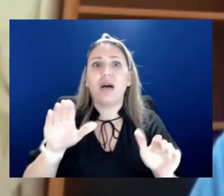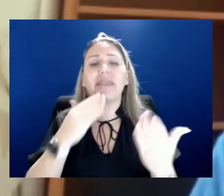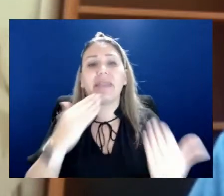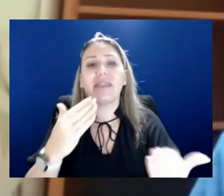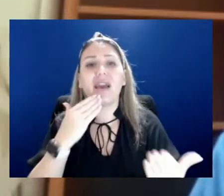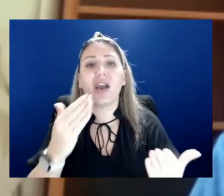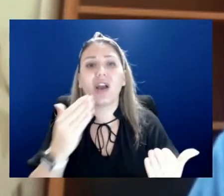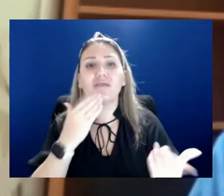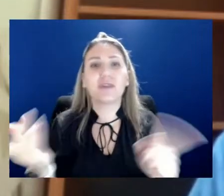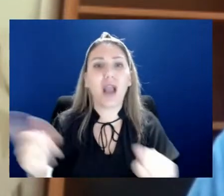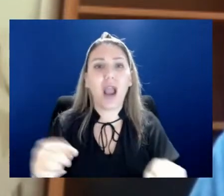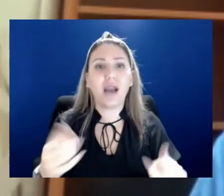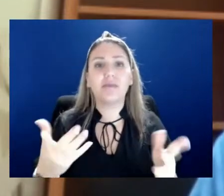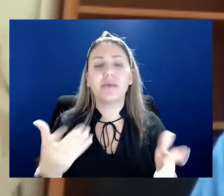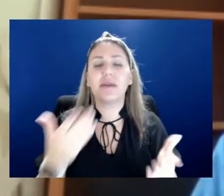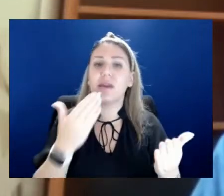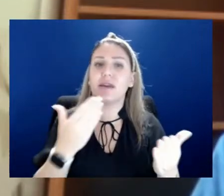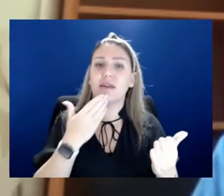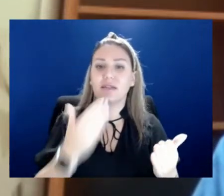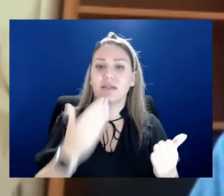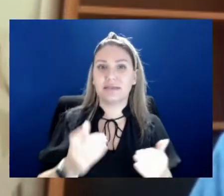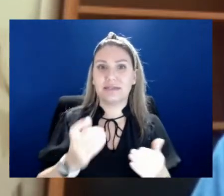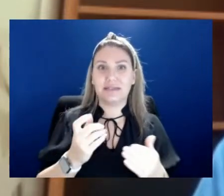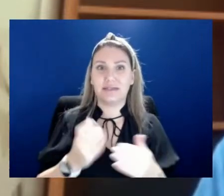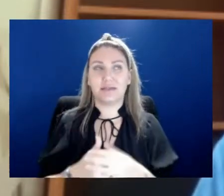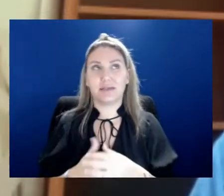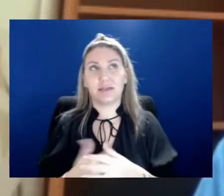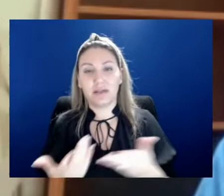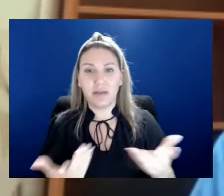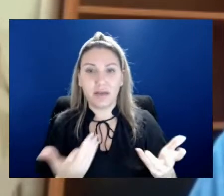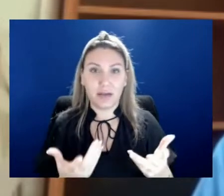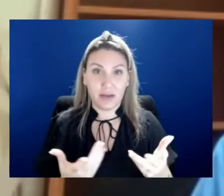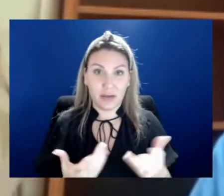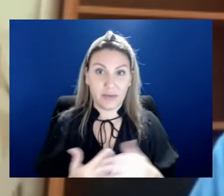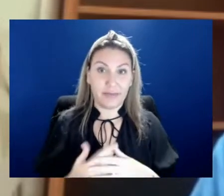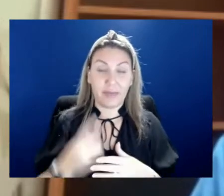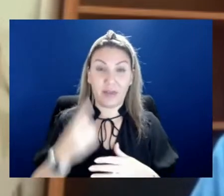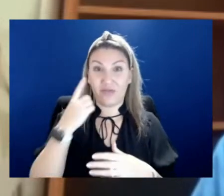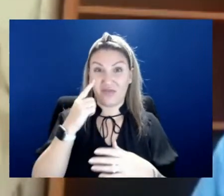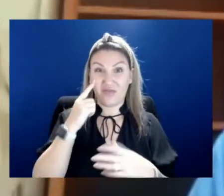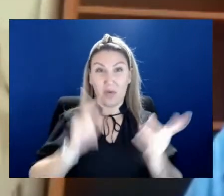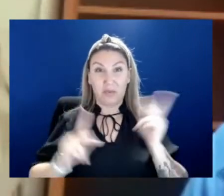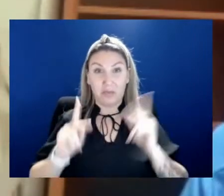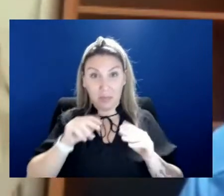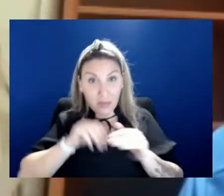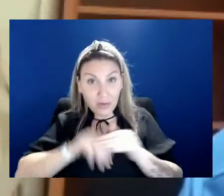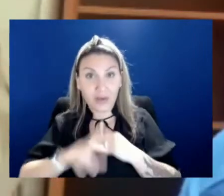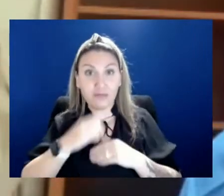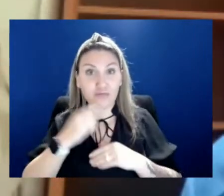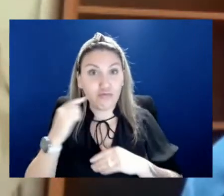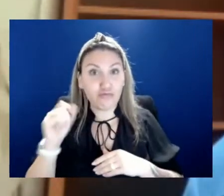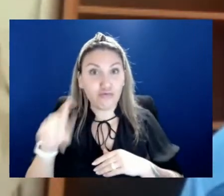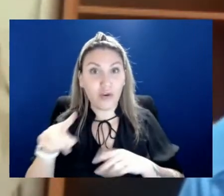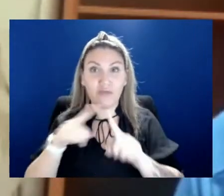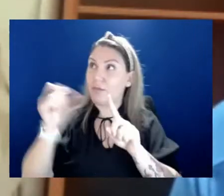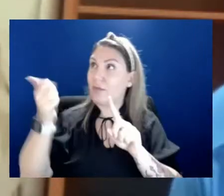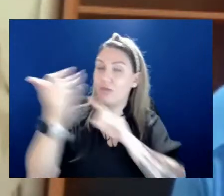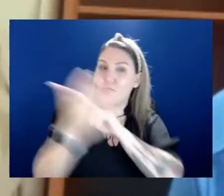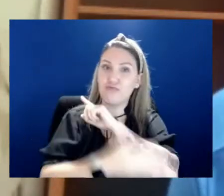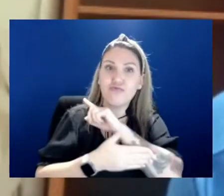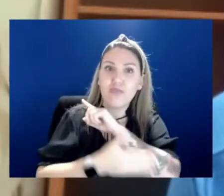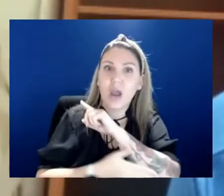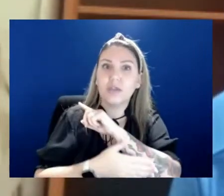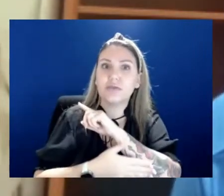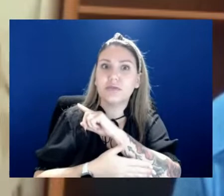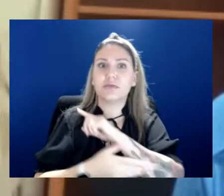It's not real common for outsiders to come into Ukraine like this, or to go towards the Eastern Front where